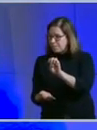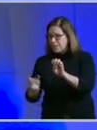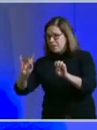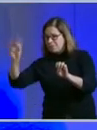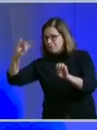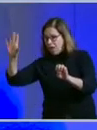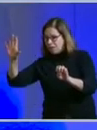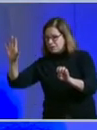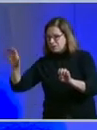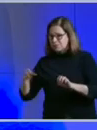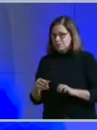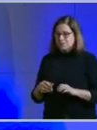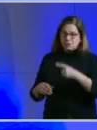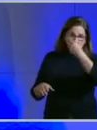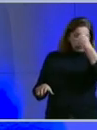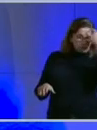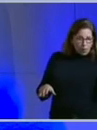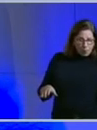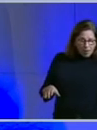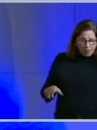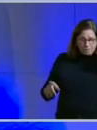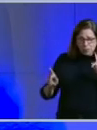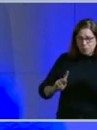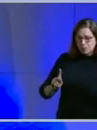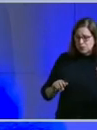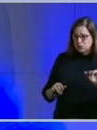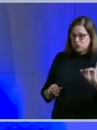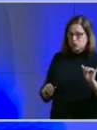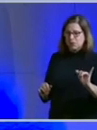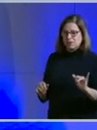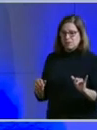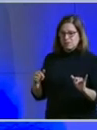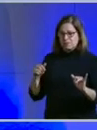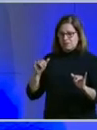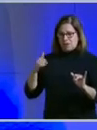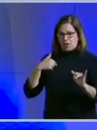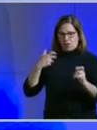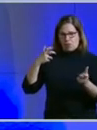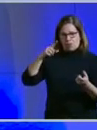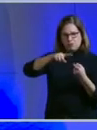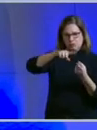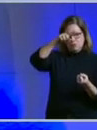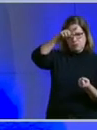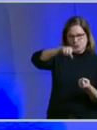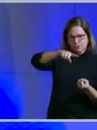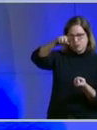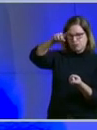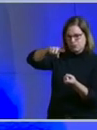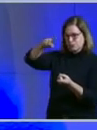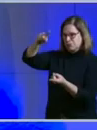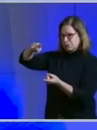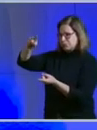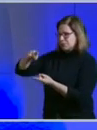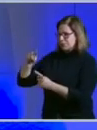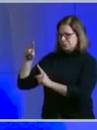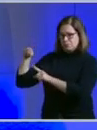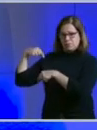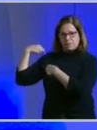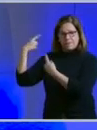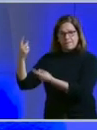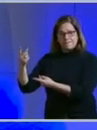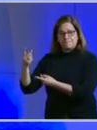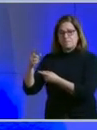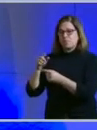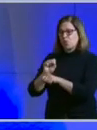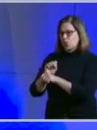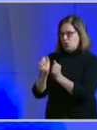Mayor Bowser has worked with the council increasingly in recent years on prevention. One example of that was the investment and creation of